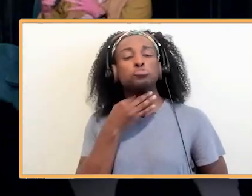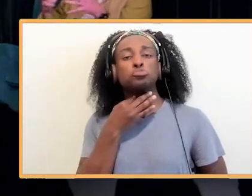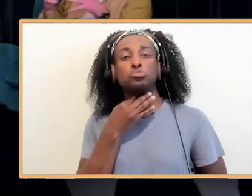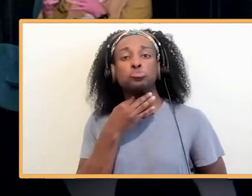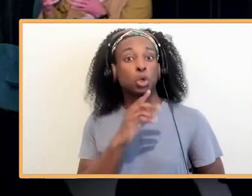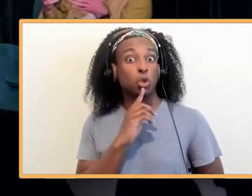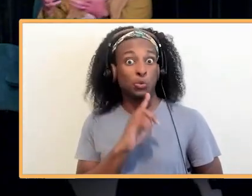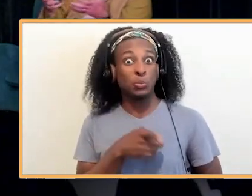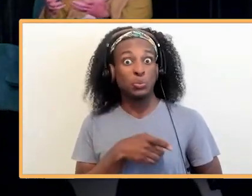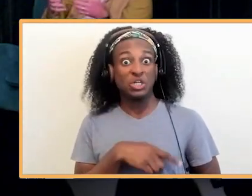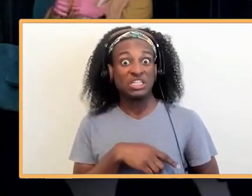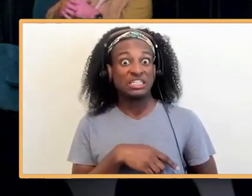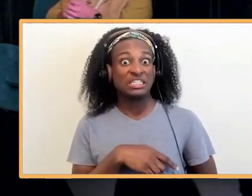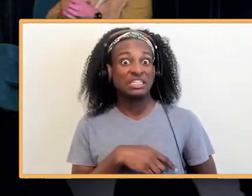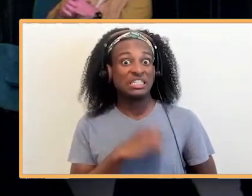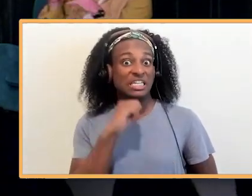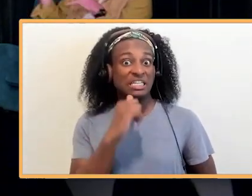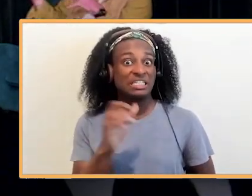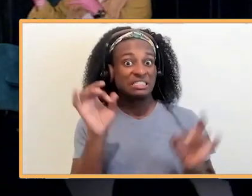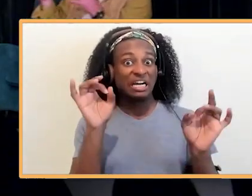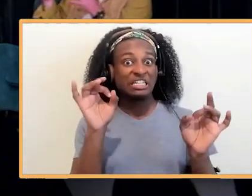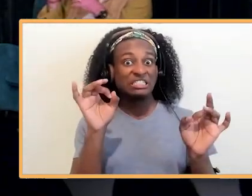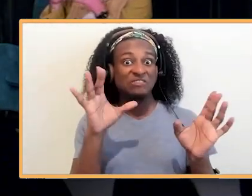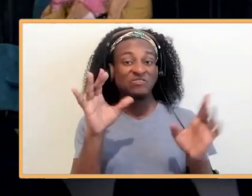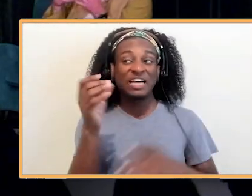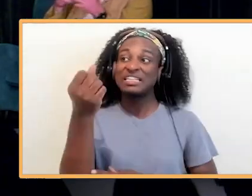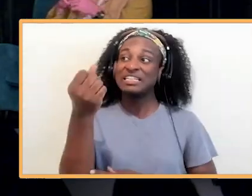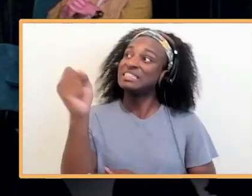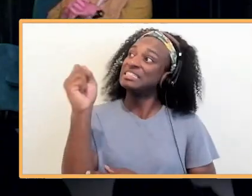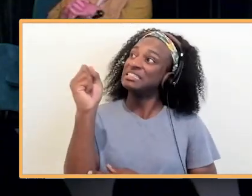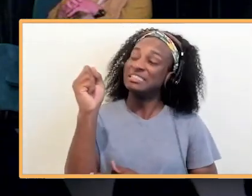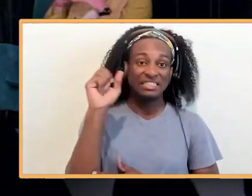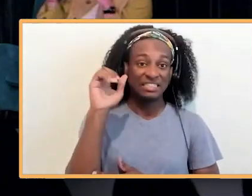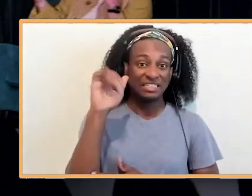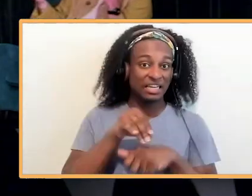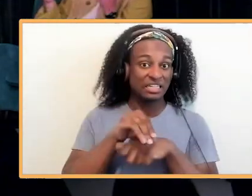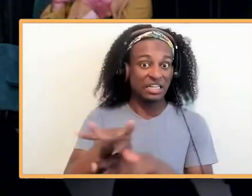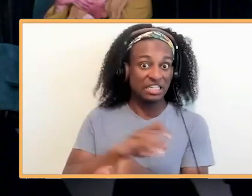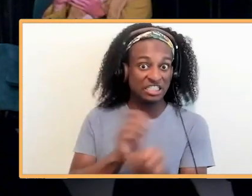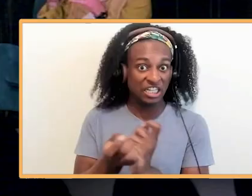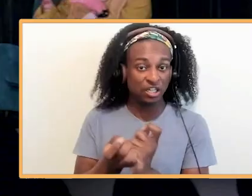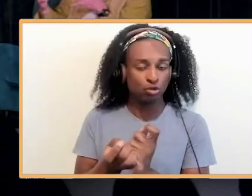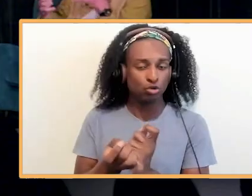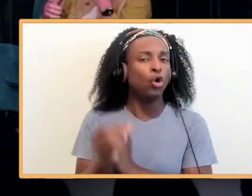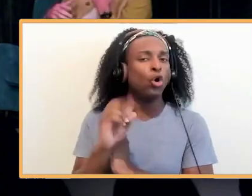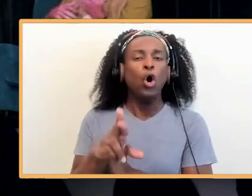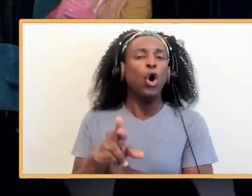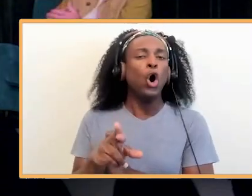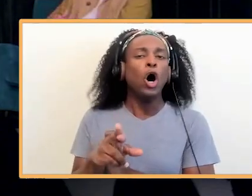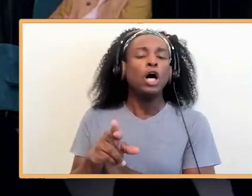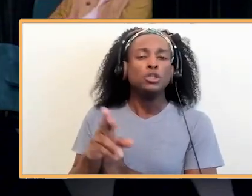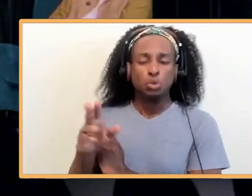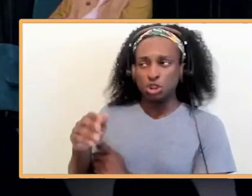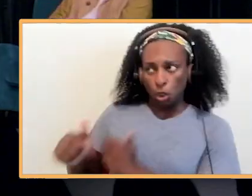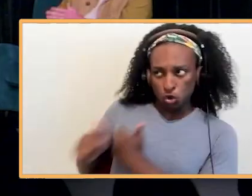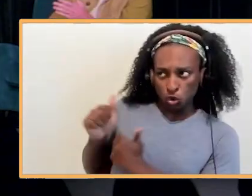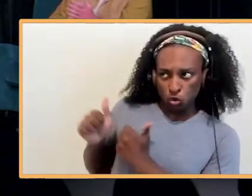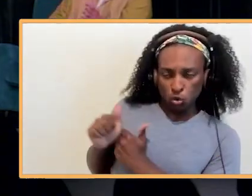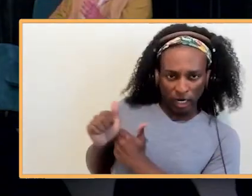nonviolent activism that actually led to the change, or was it the threat of violence that led to the change? Now, there's all sorts of ethical complexities and